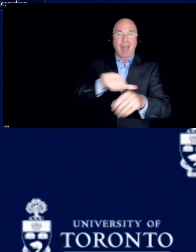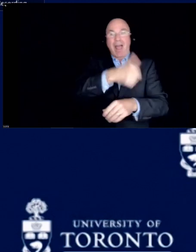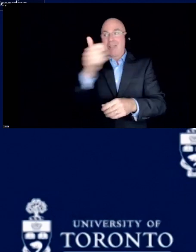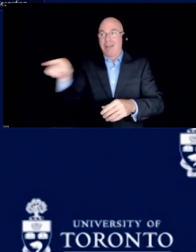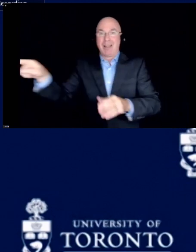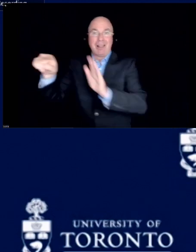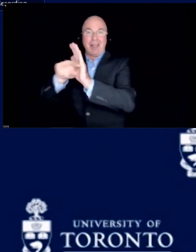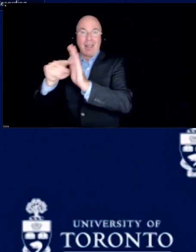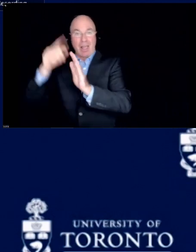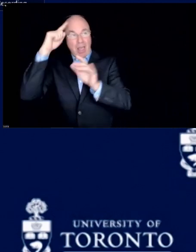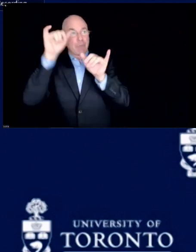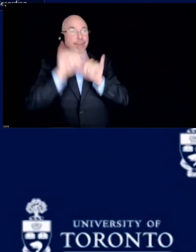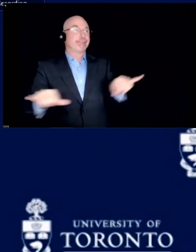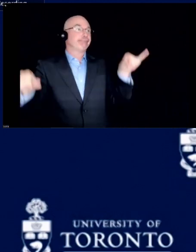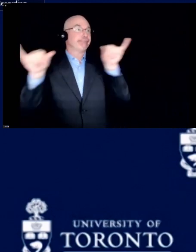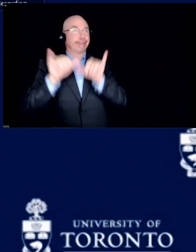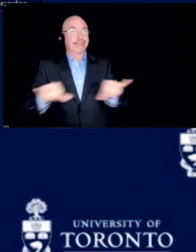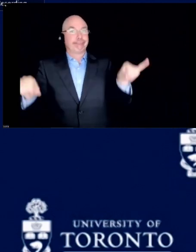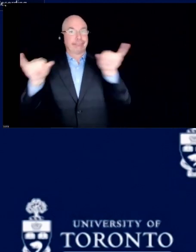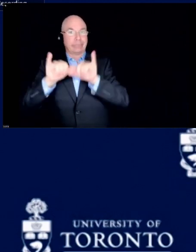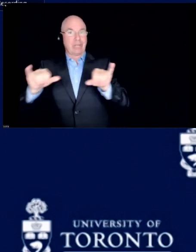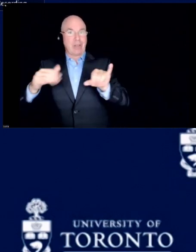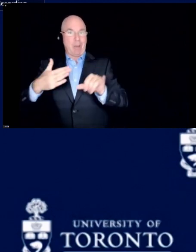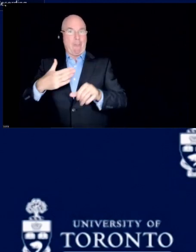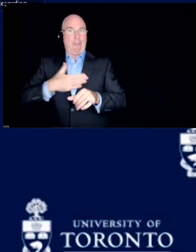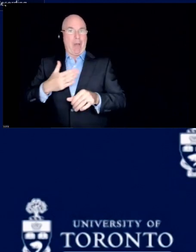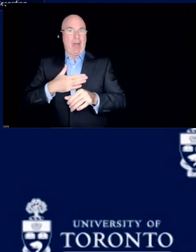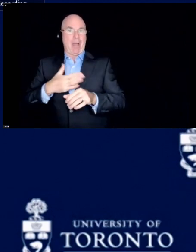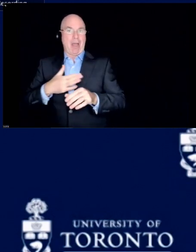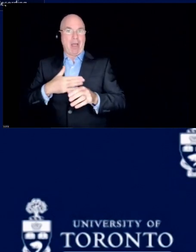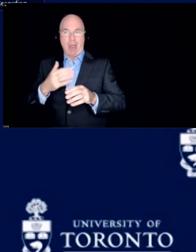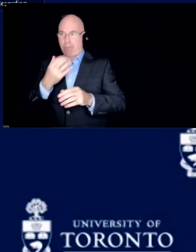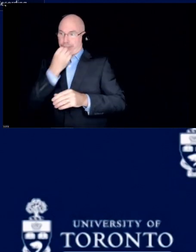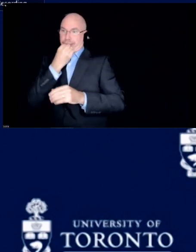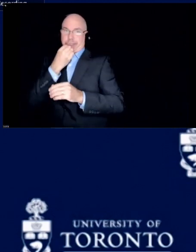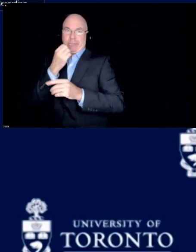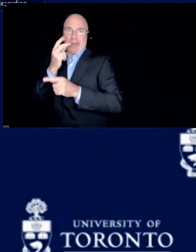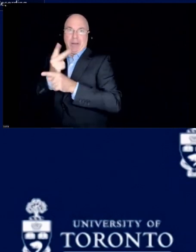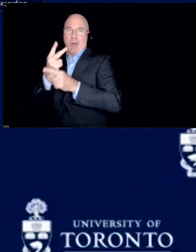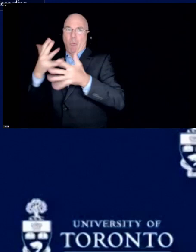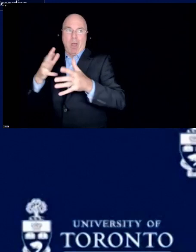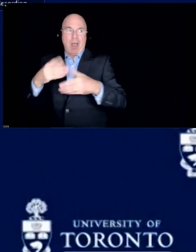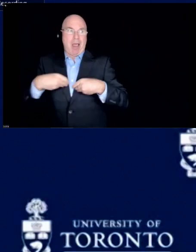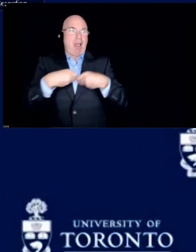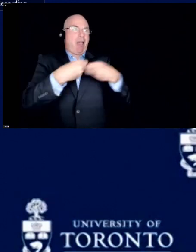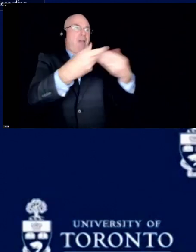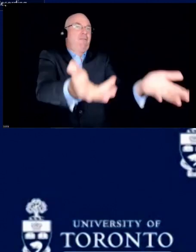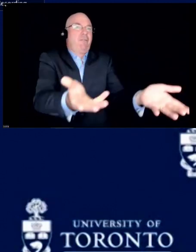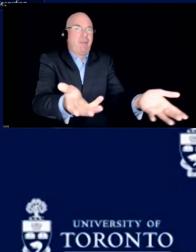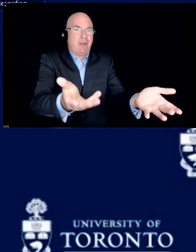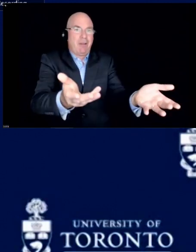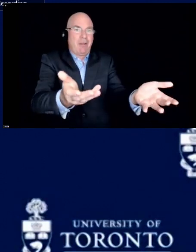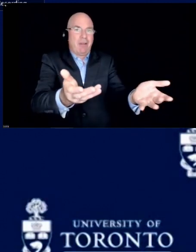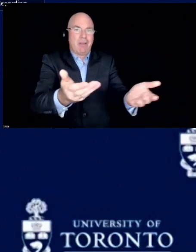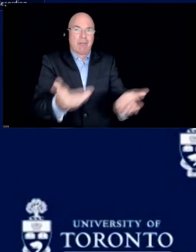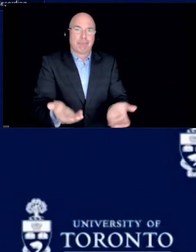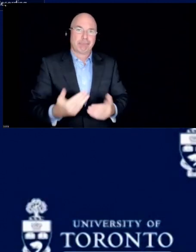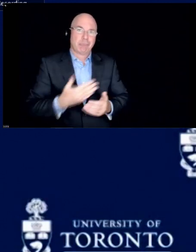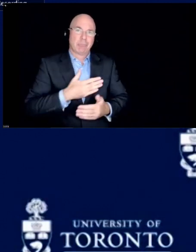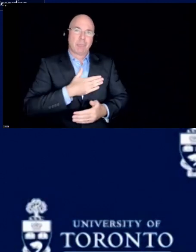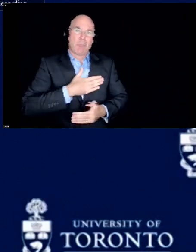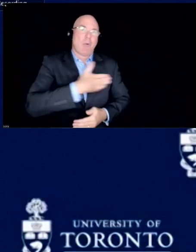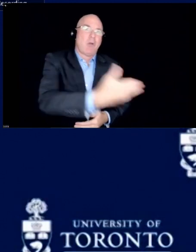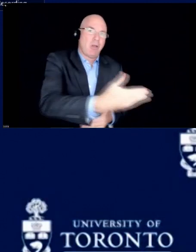that exclusively or largely benefits them is inviolable because society does not have the temerity to do what is right by